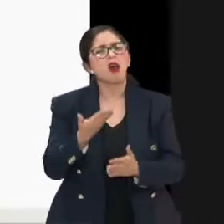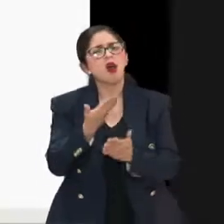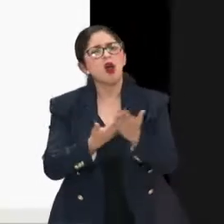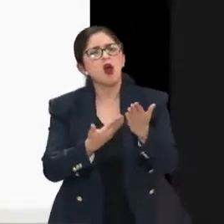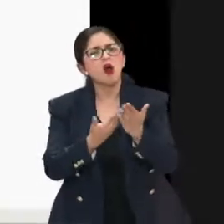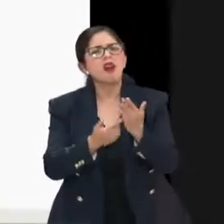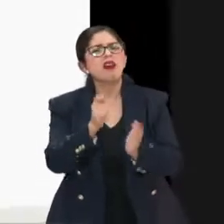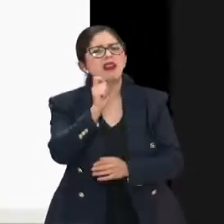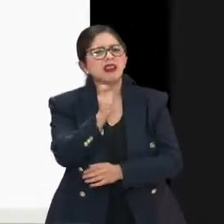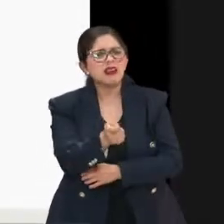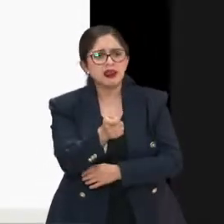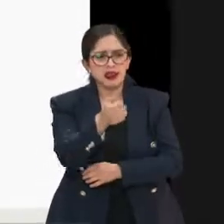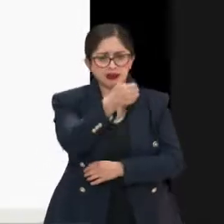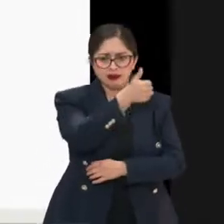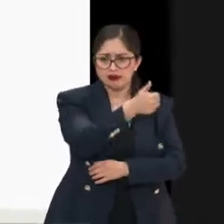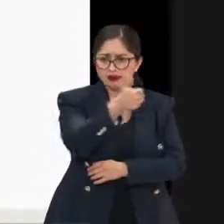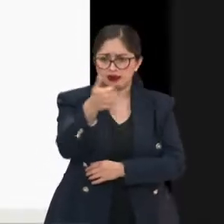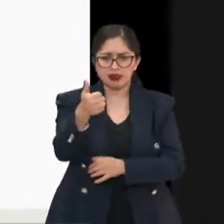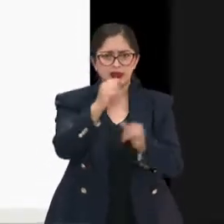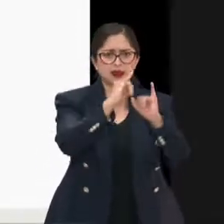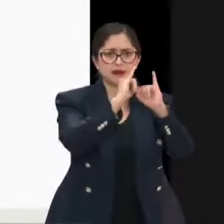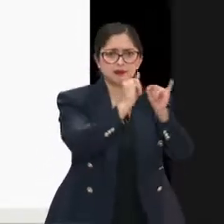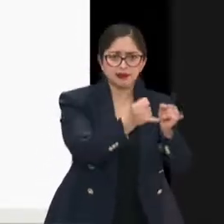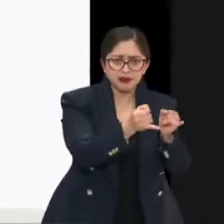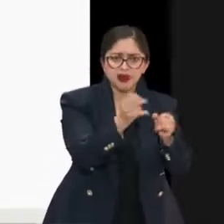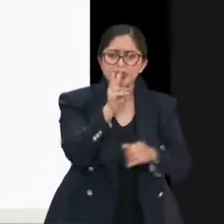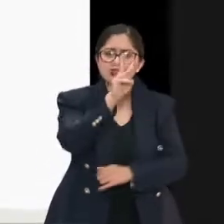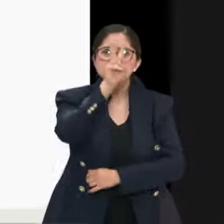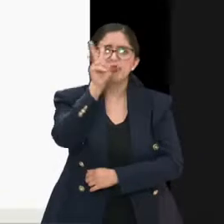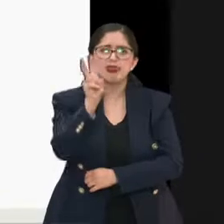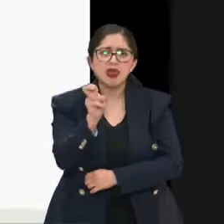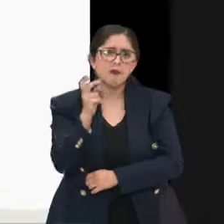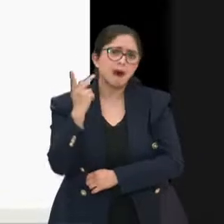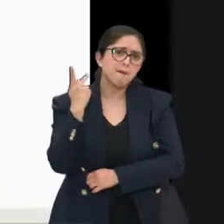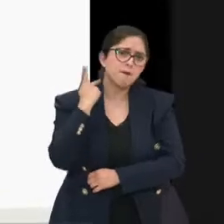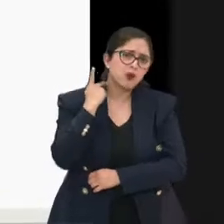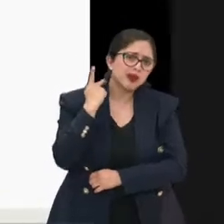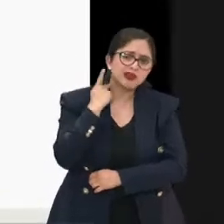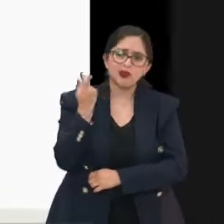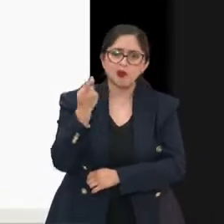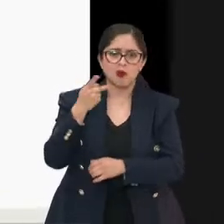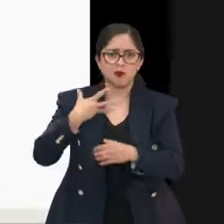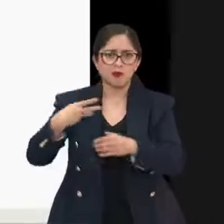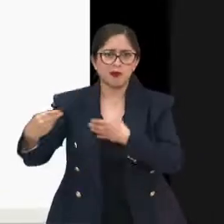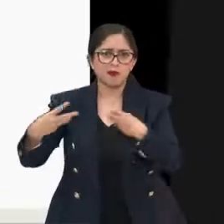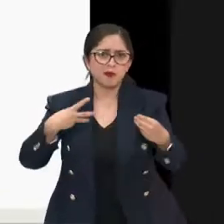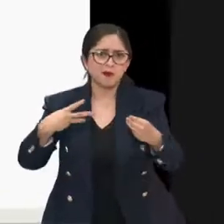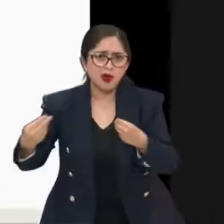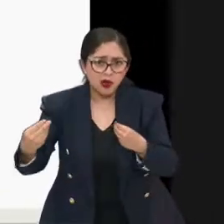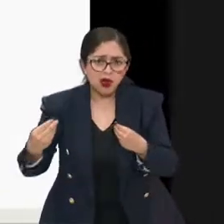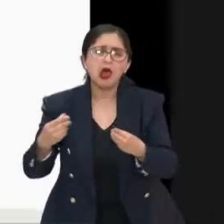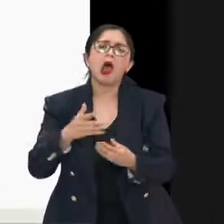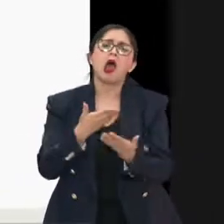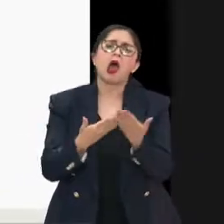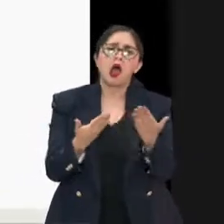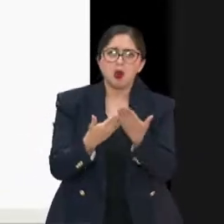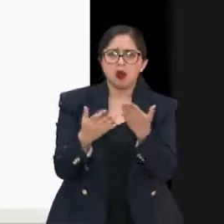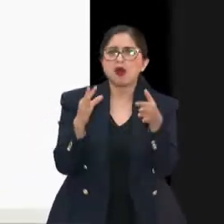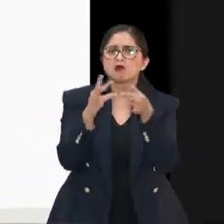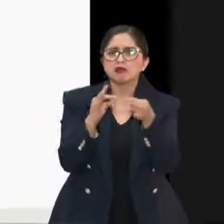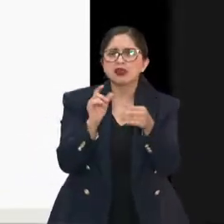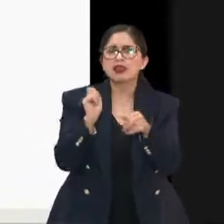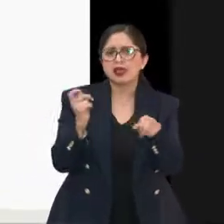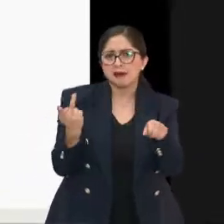be speaking about the setting of the difference, the politicization of the identity, the pandemics, and I will be